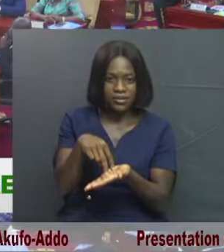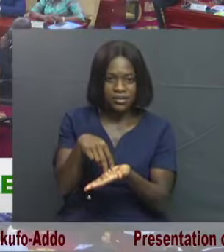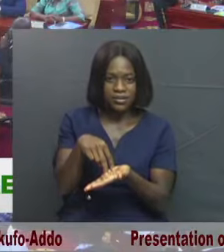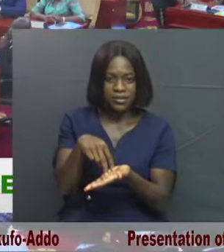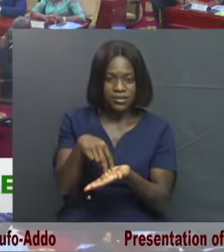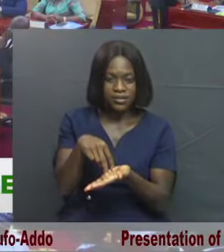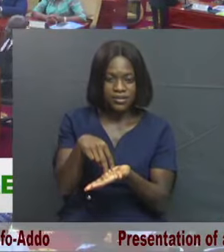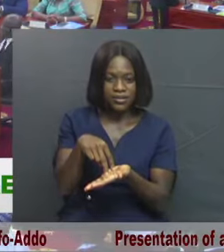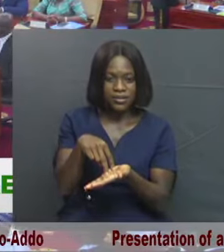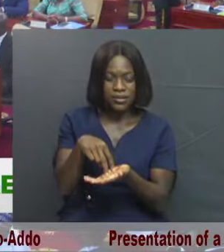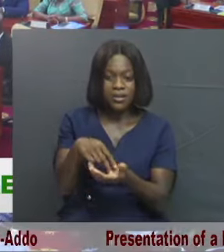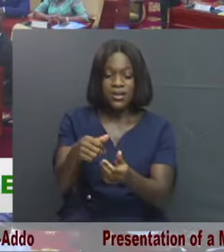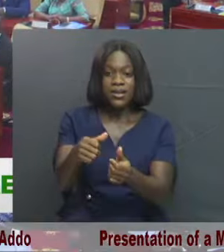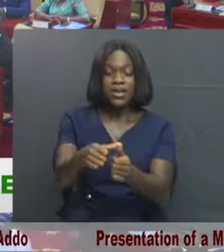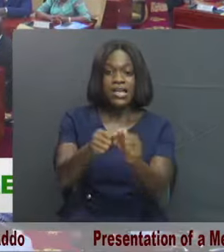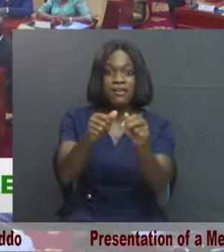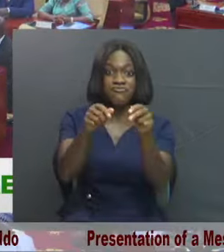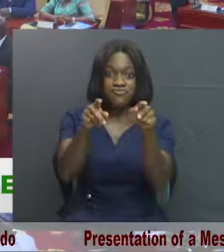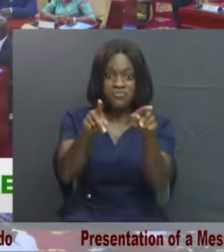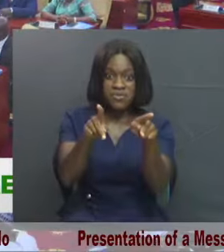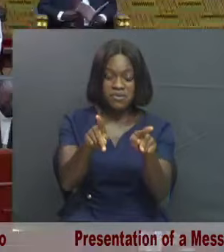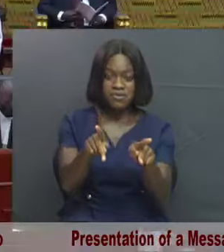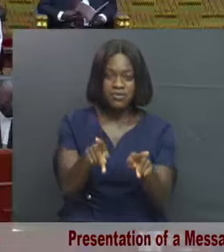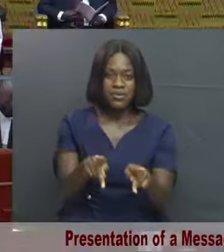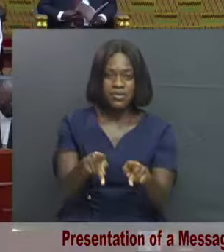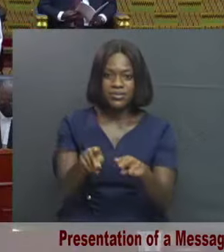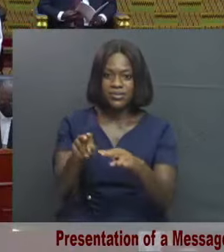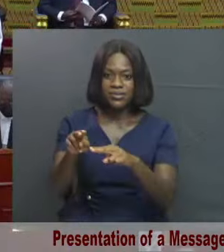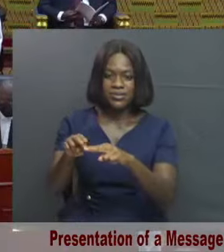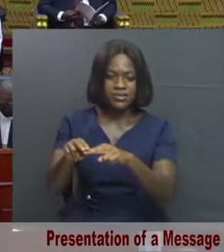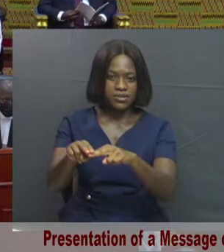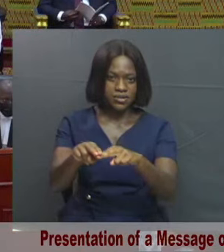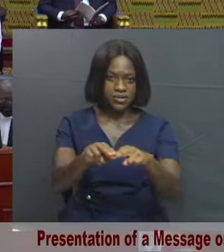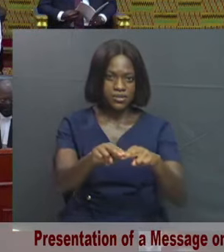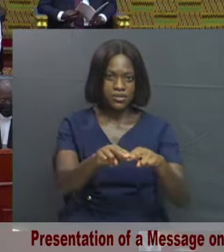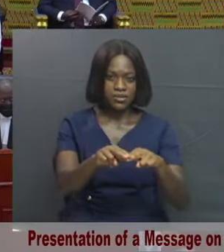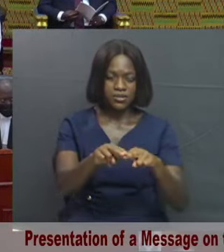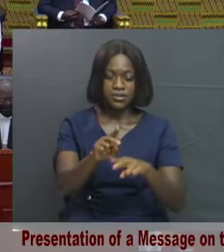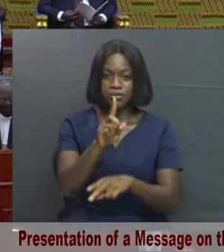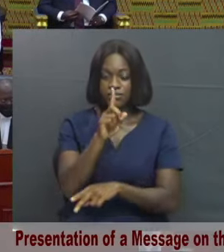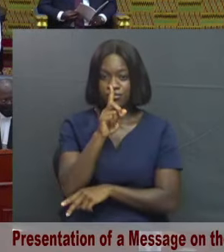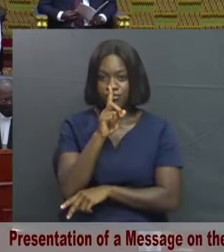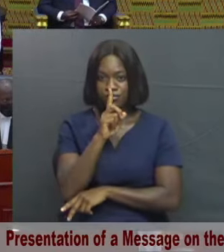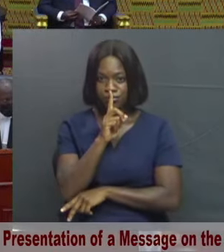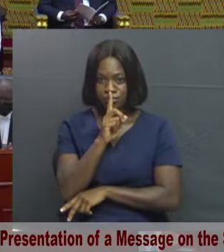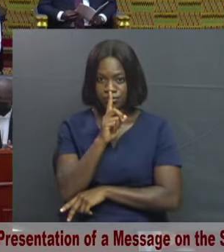feet everybody else is seated and